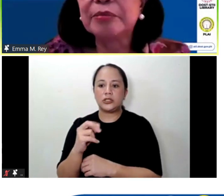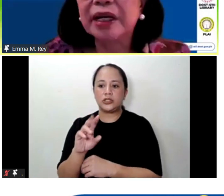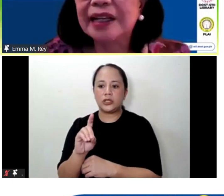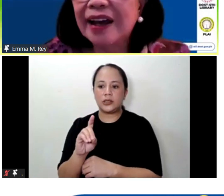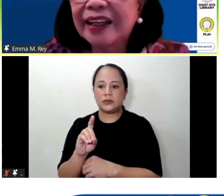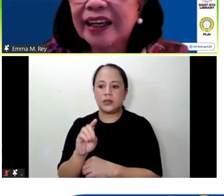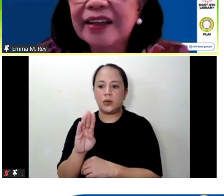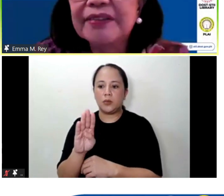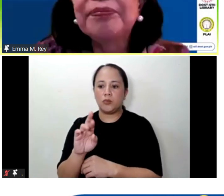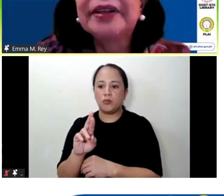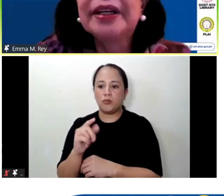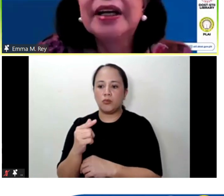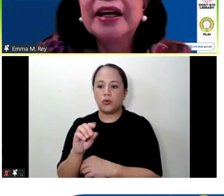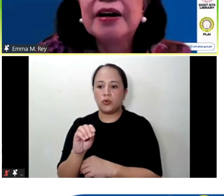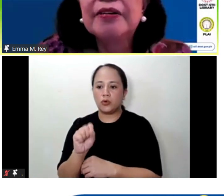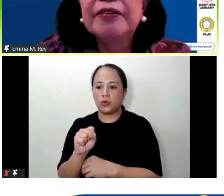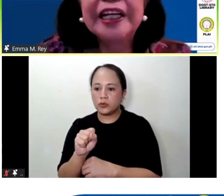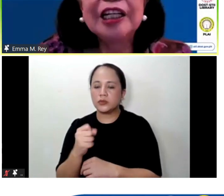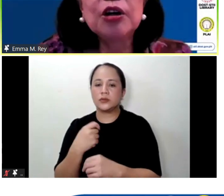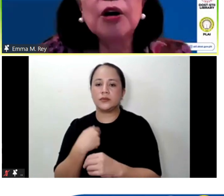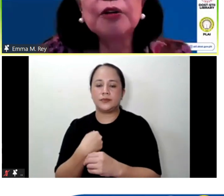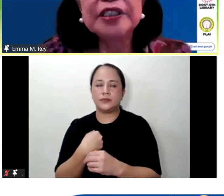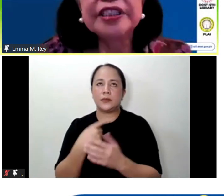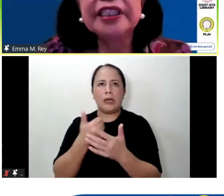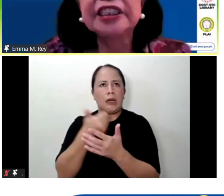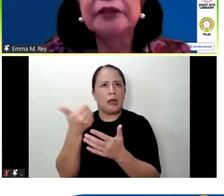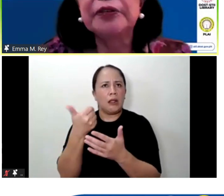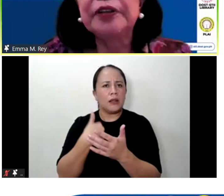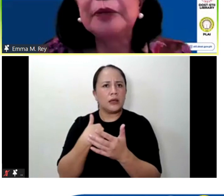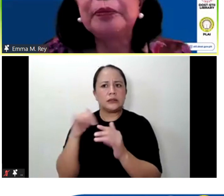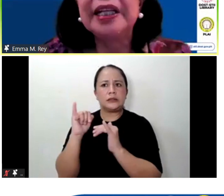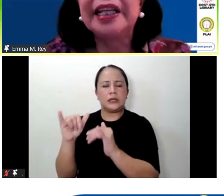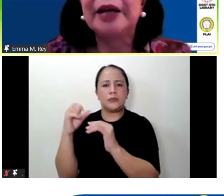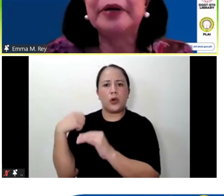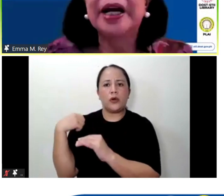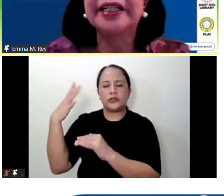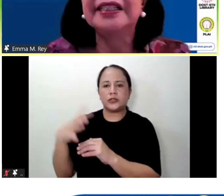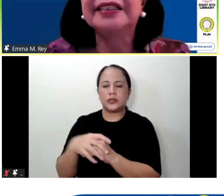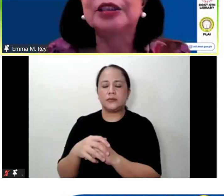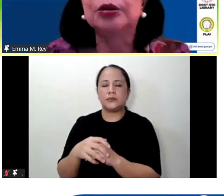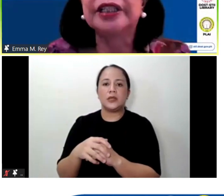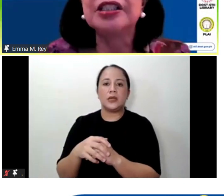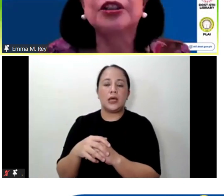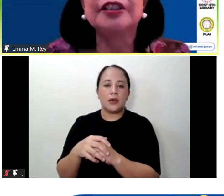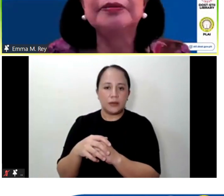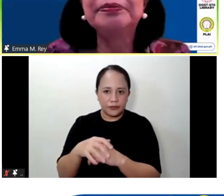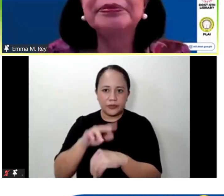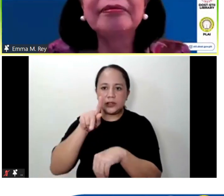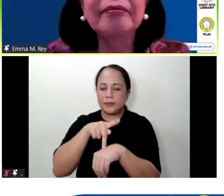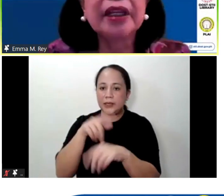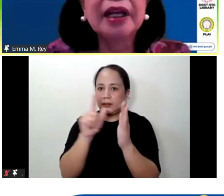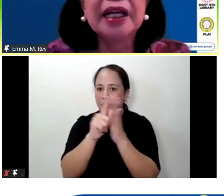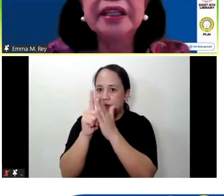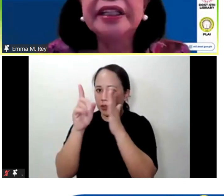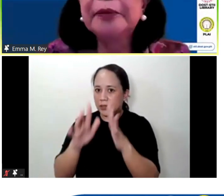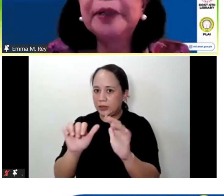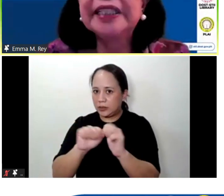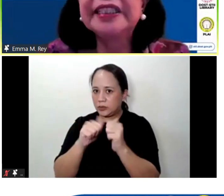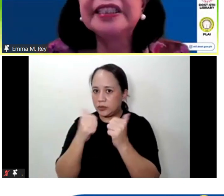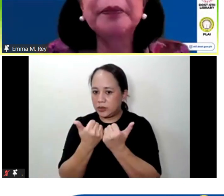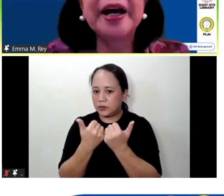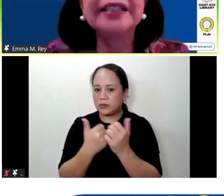Linderet Maglake, fellow officers of the Philippine Librarians Association,